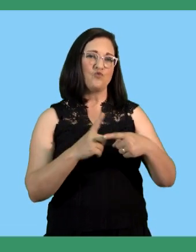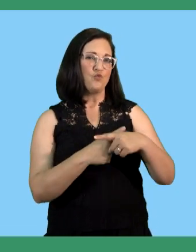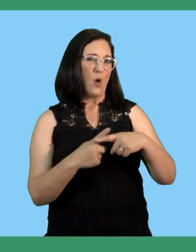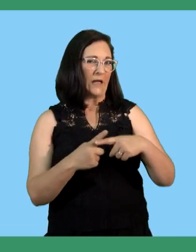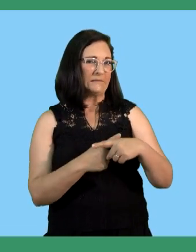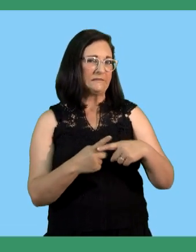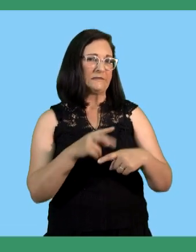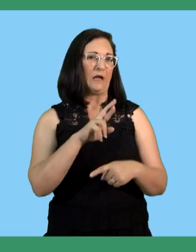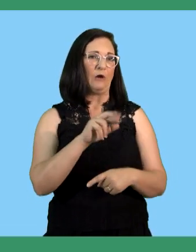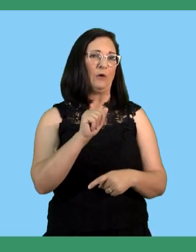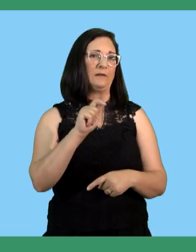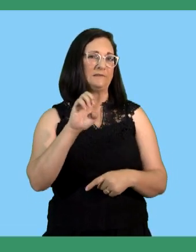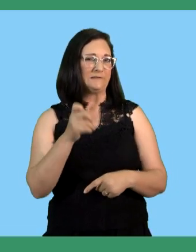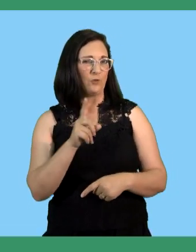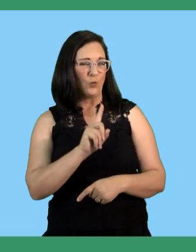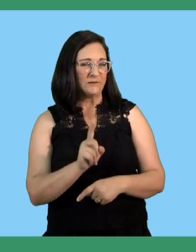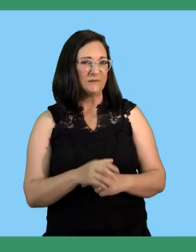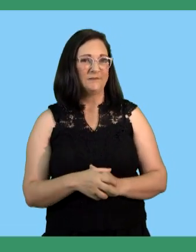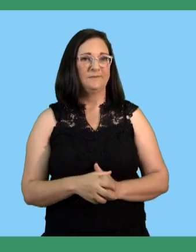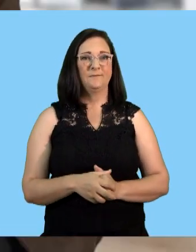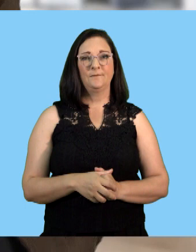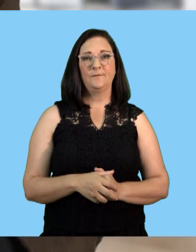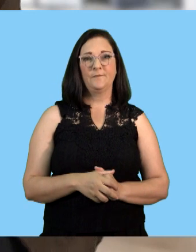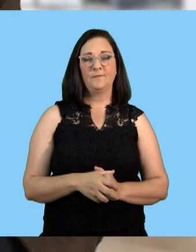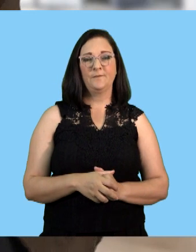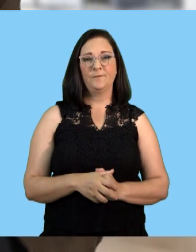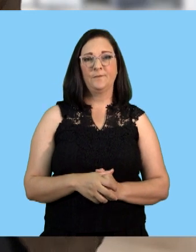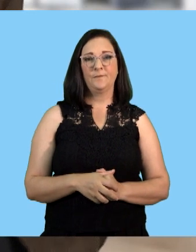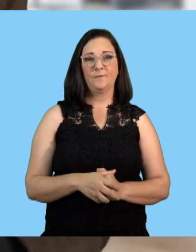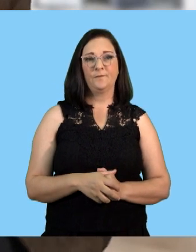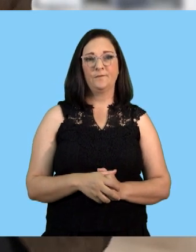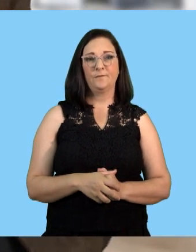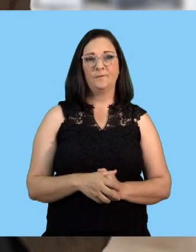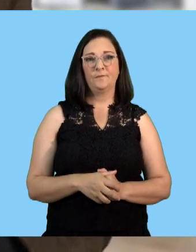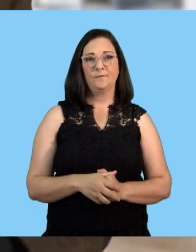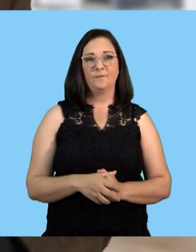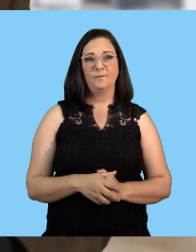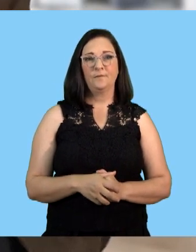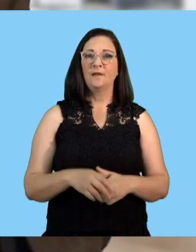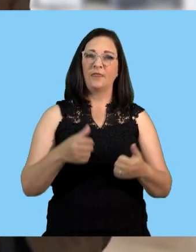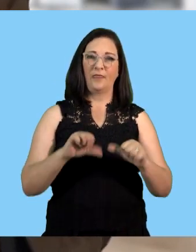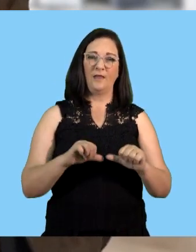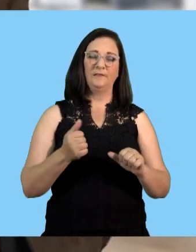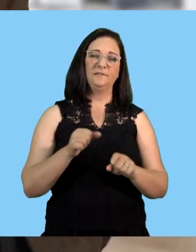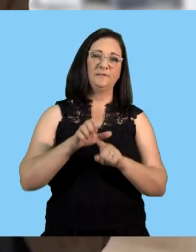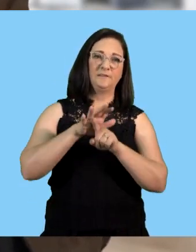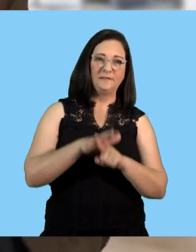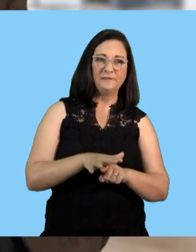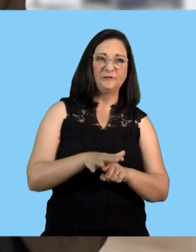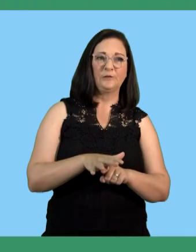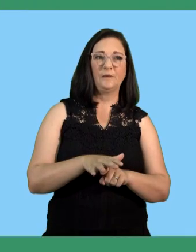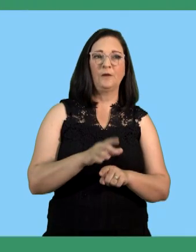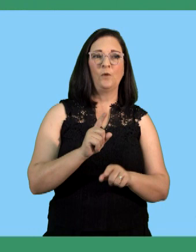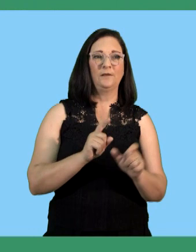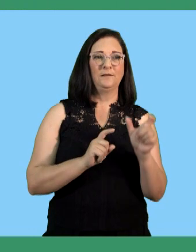the compliance. How compliant are we with regards to the BBBEE? All right, and then we've got discrimination,